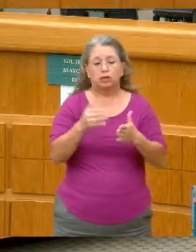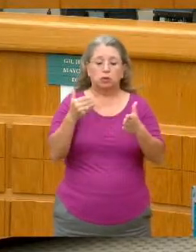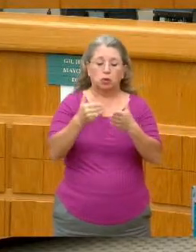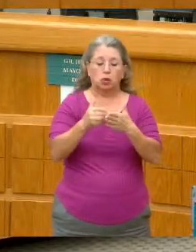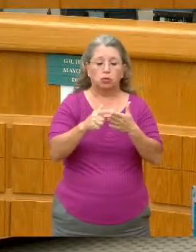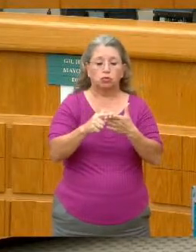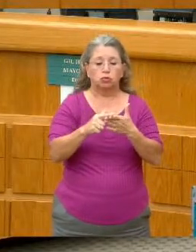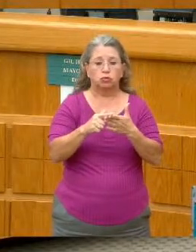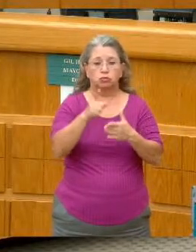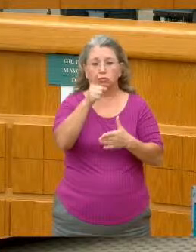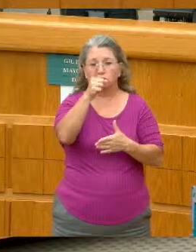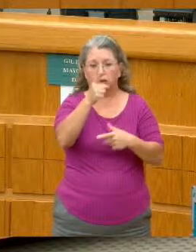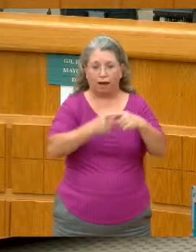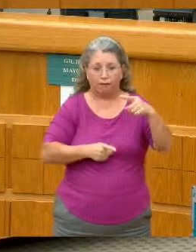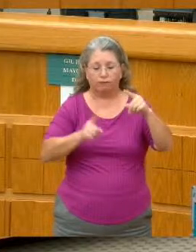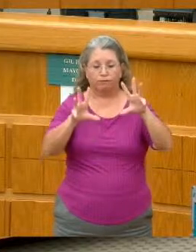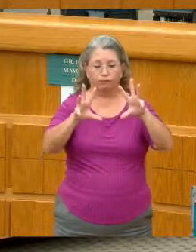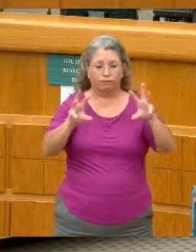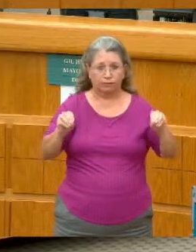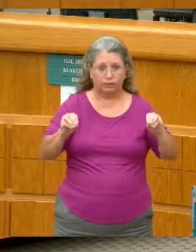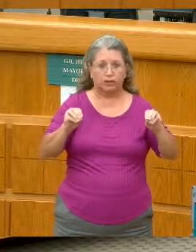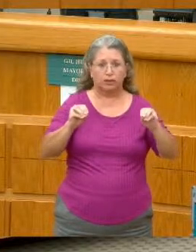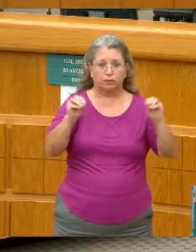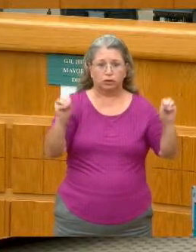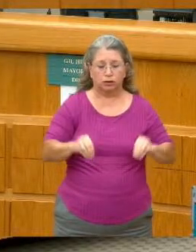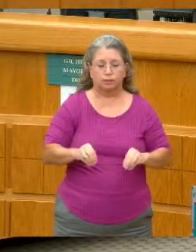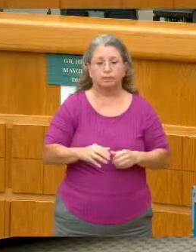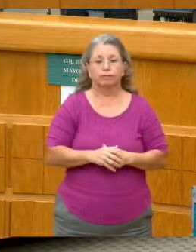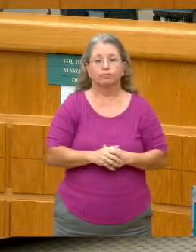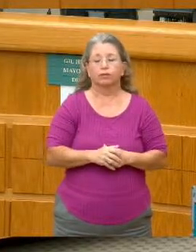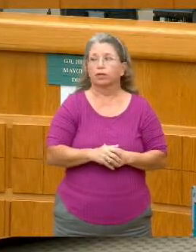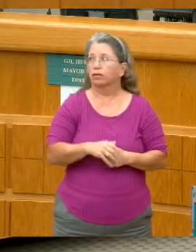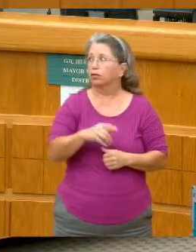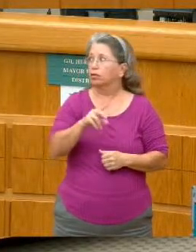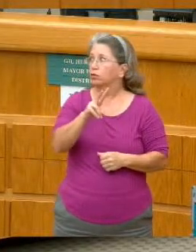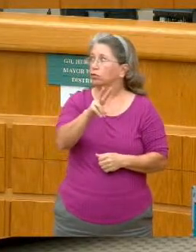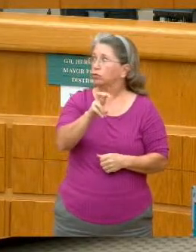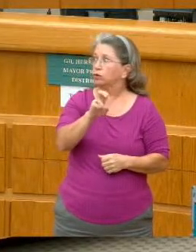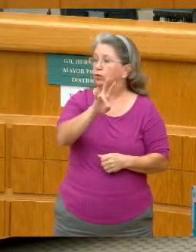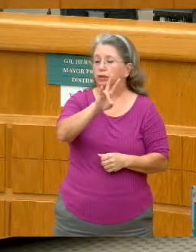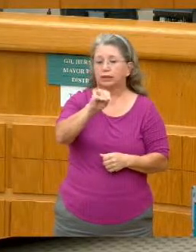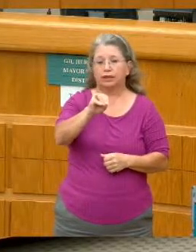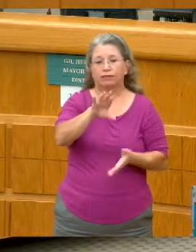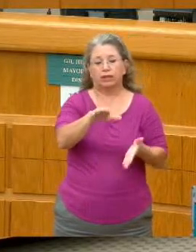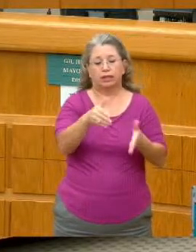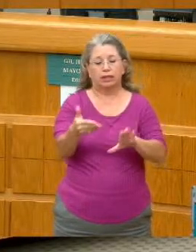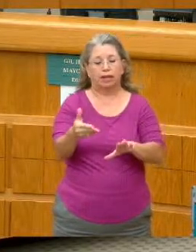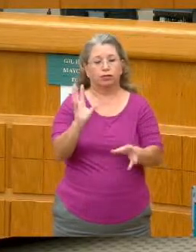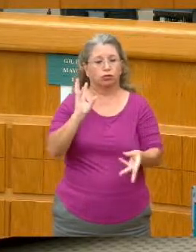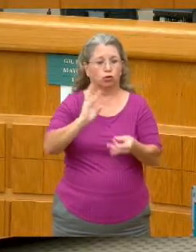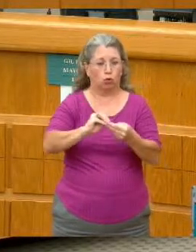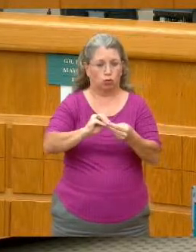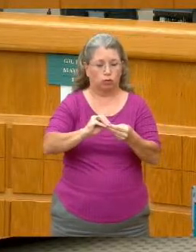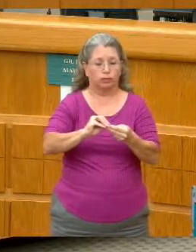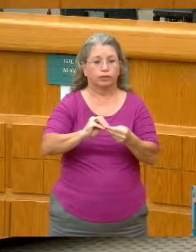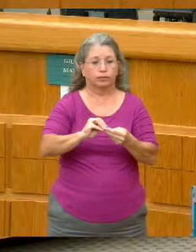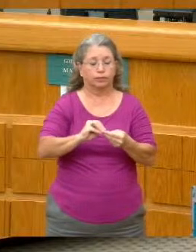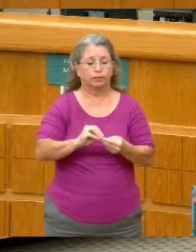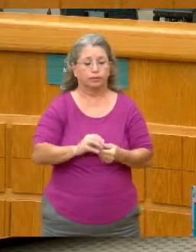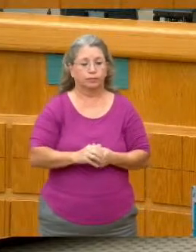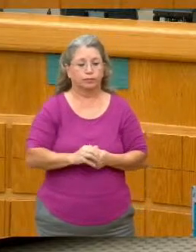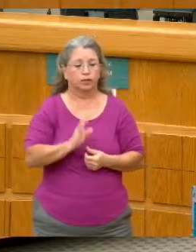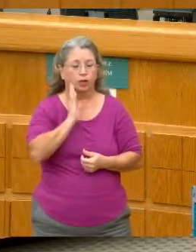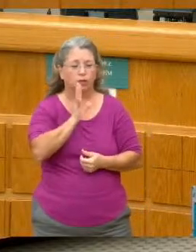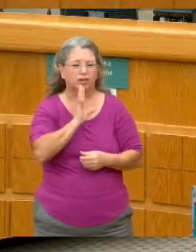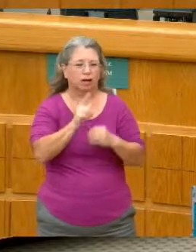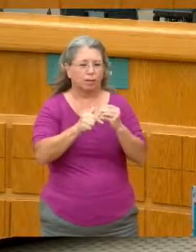split. There's 277 deaths shown in the yellow slice at the top of this graph, and we'll talk about deaths